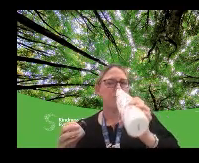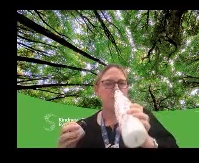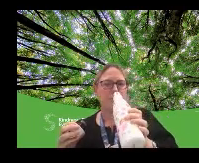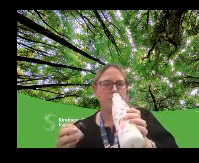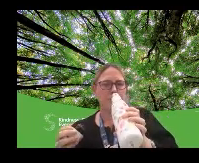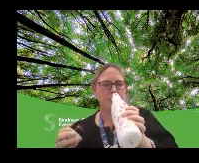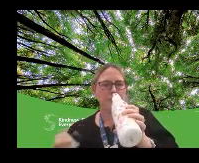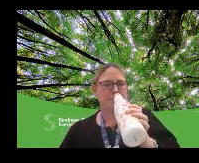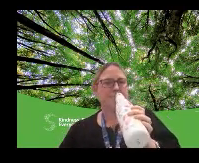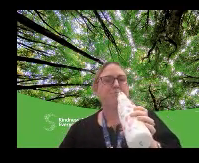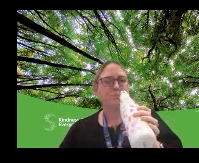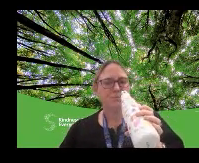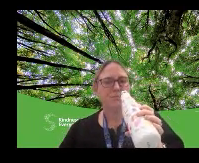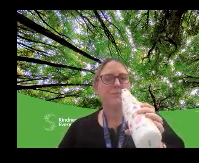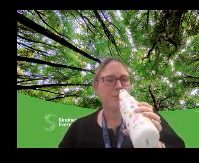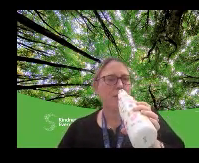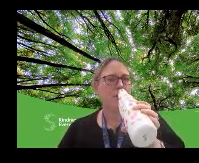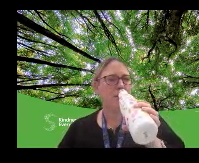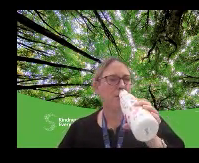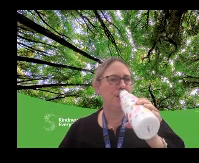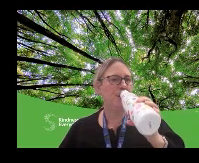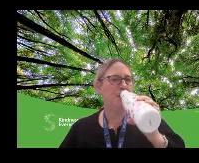fairly recently, haven't we? I think